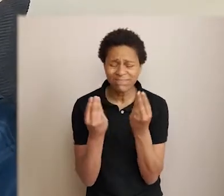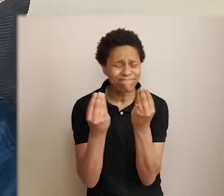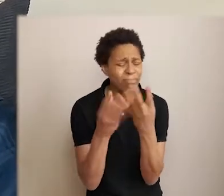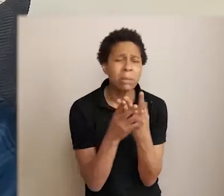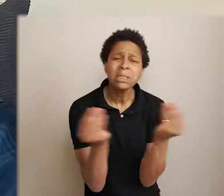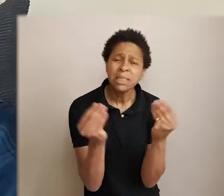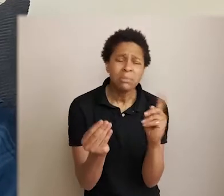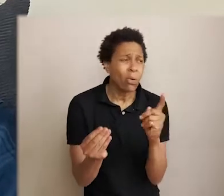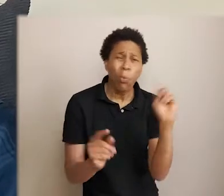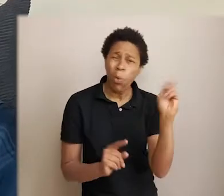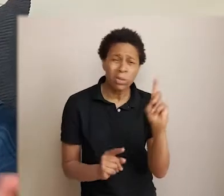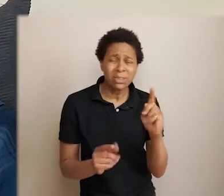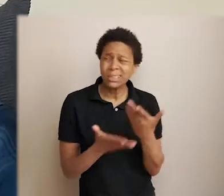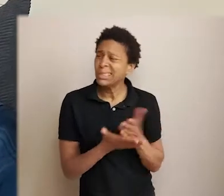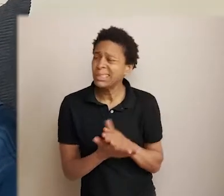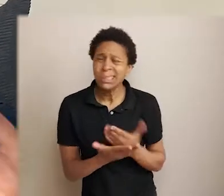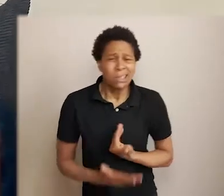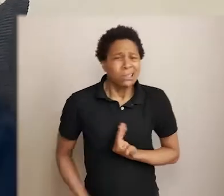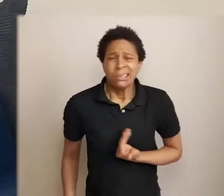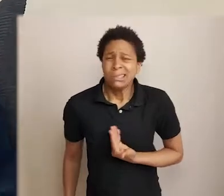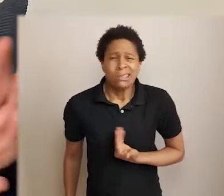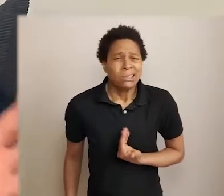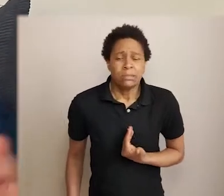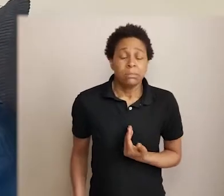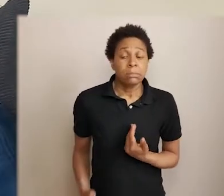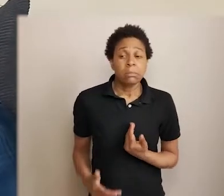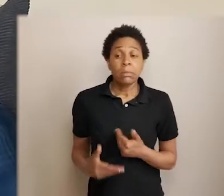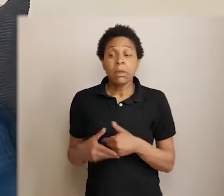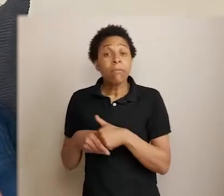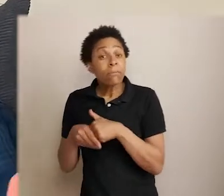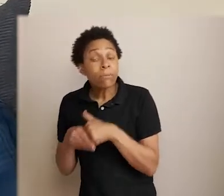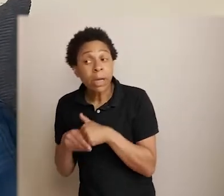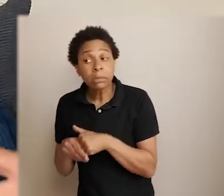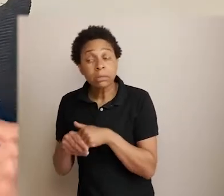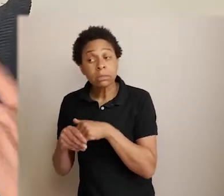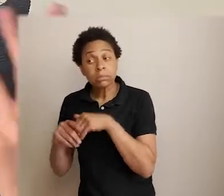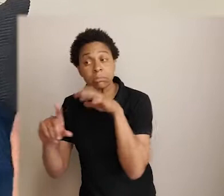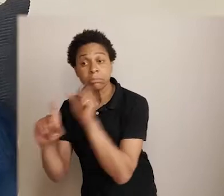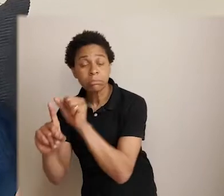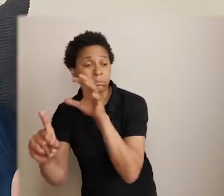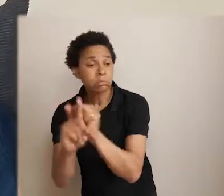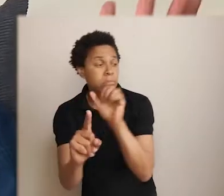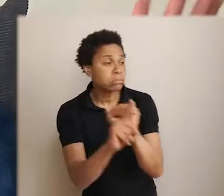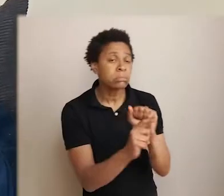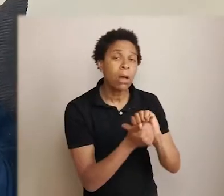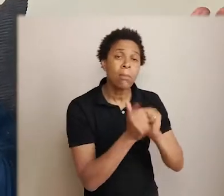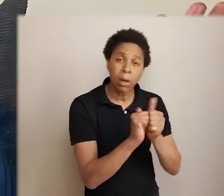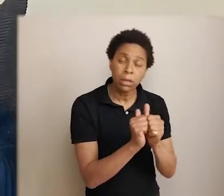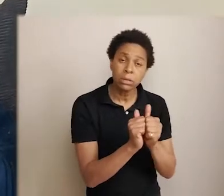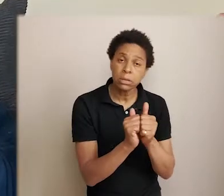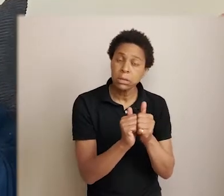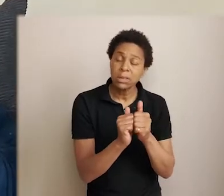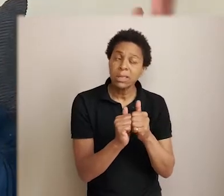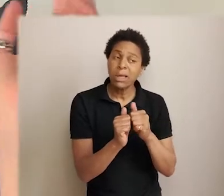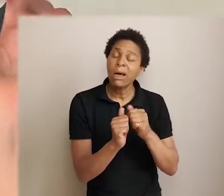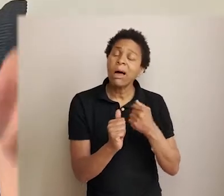After I'd finally come out and met friends and partners on the scene, I realised how important it was to raise awareness of